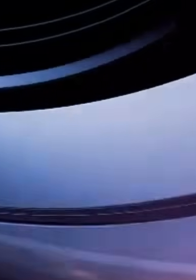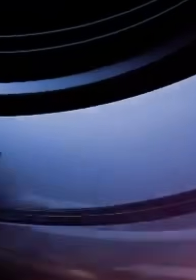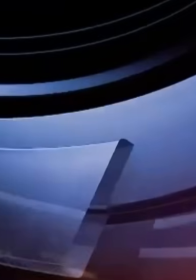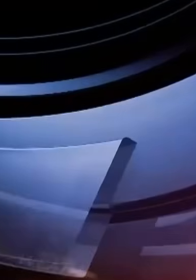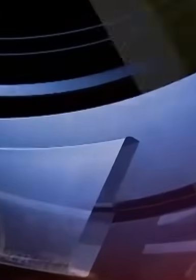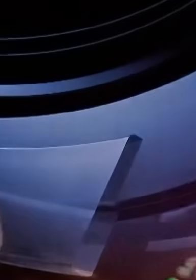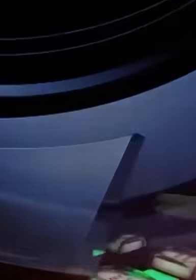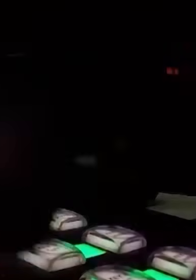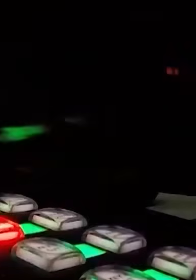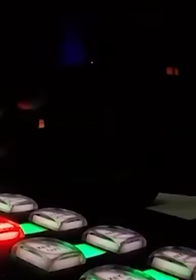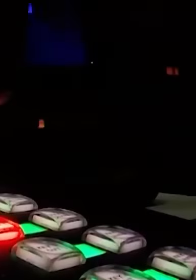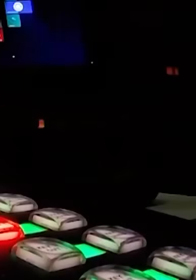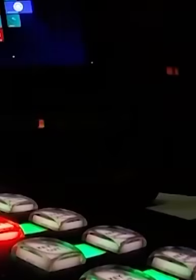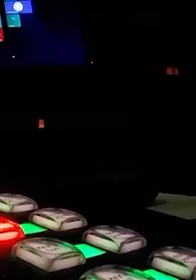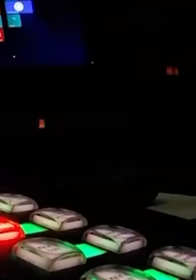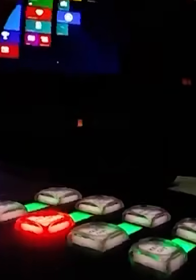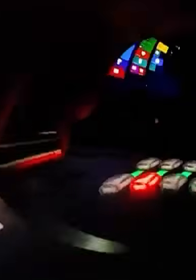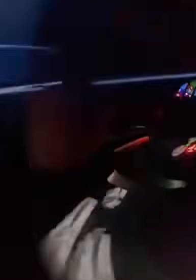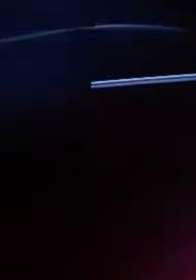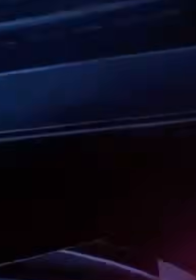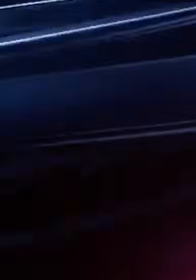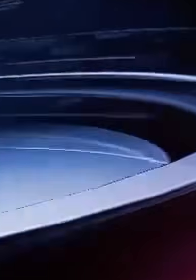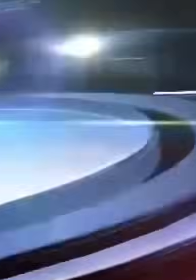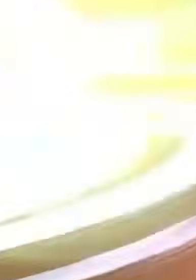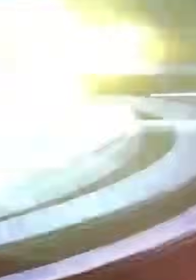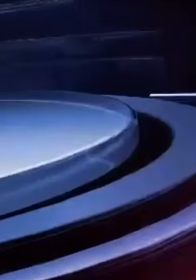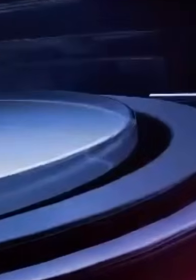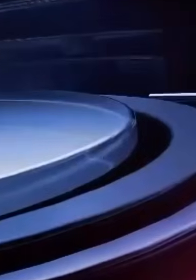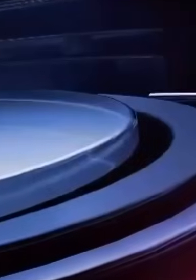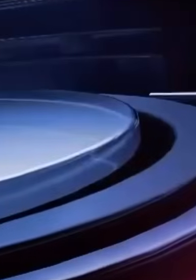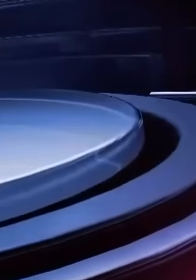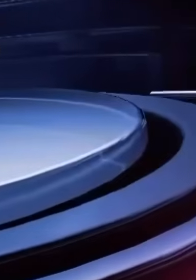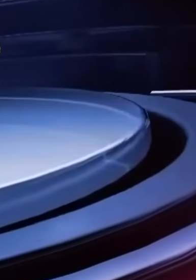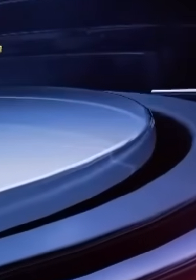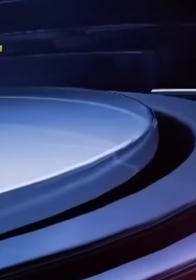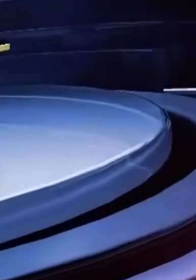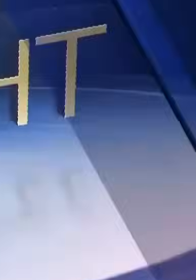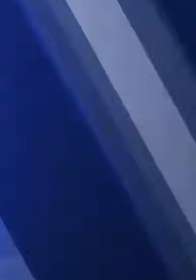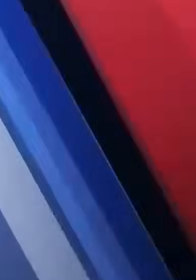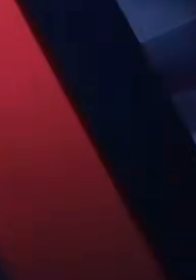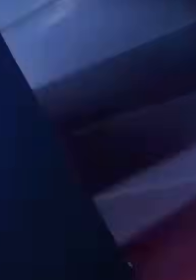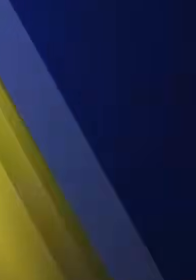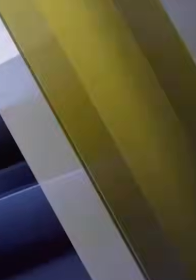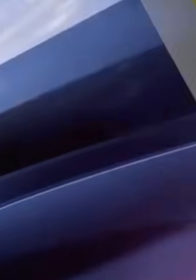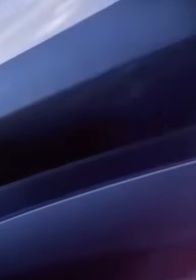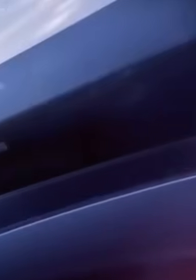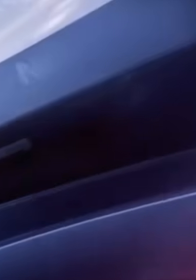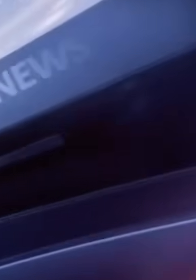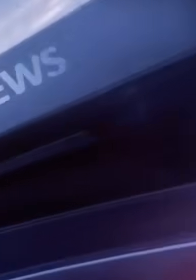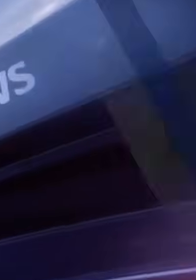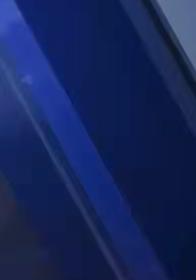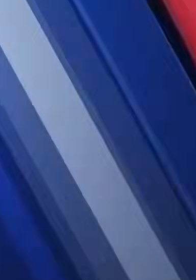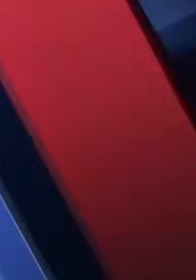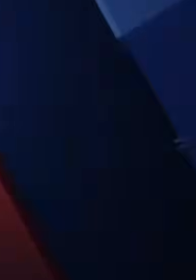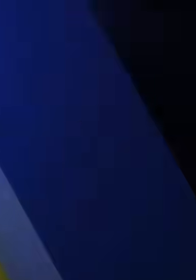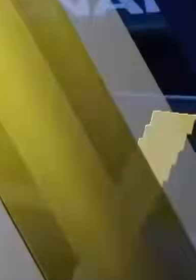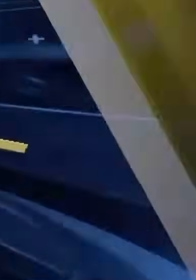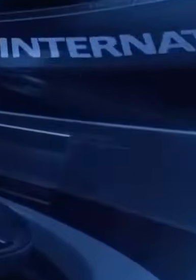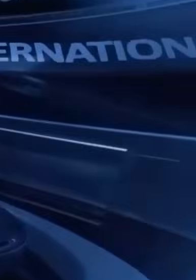Broadcasting from our studios in the Pine St. Michael, this is CBC NewsNight, starting now.